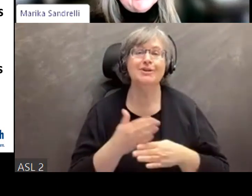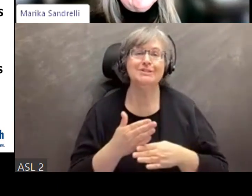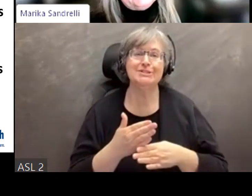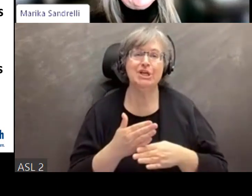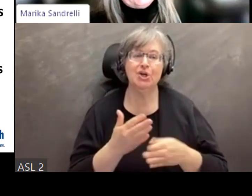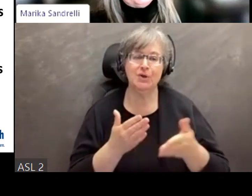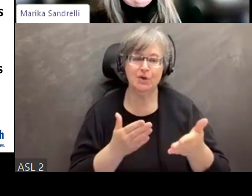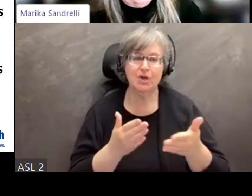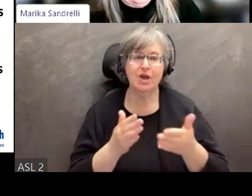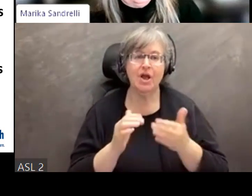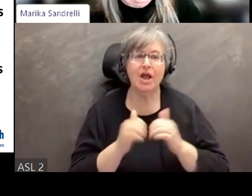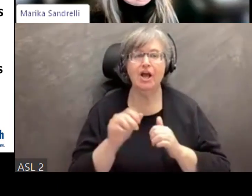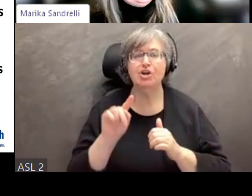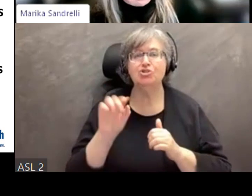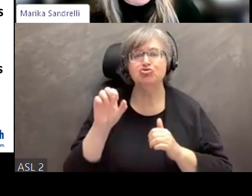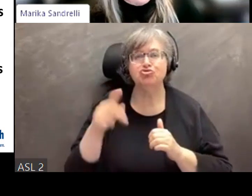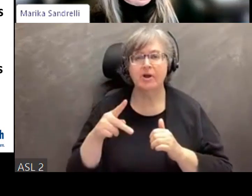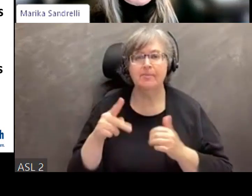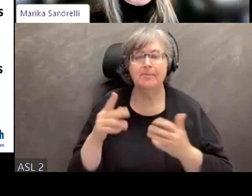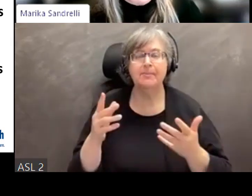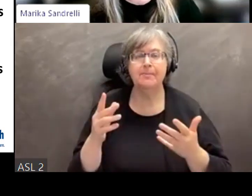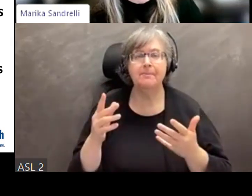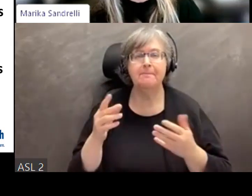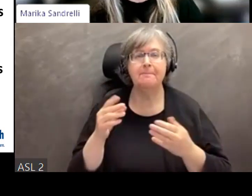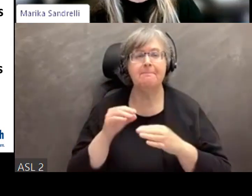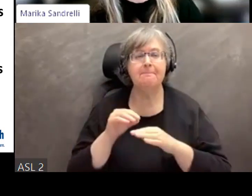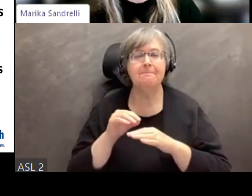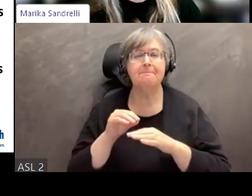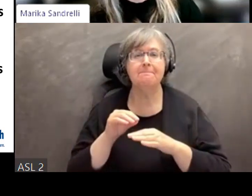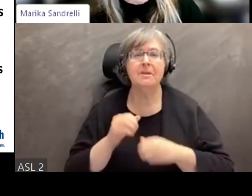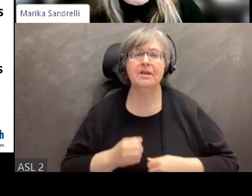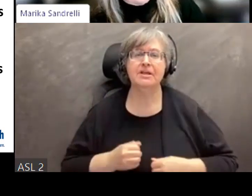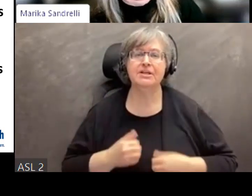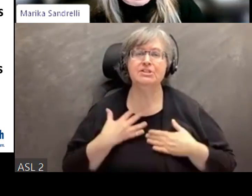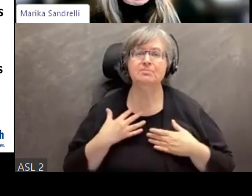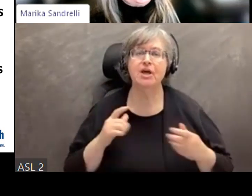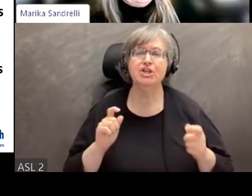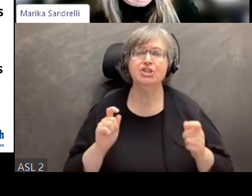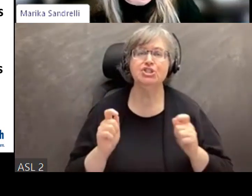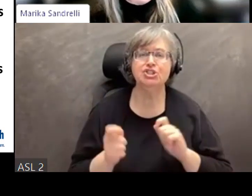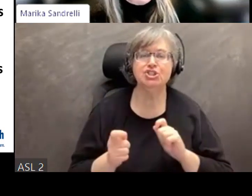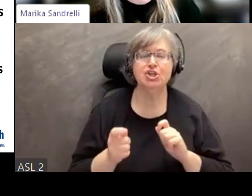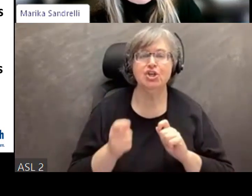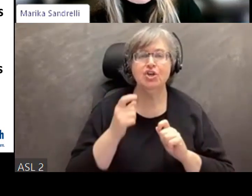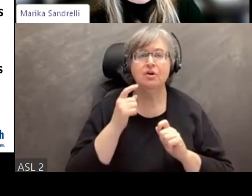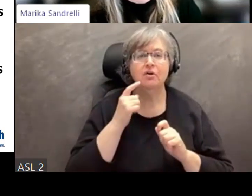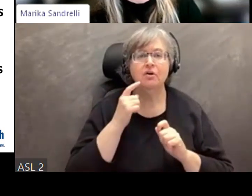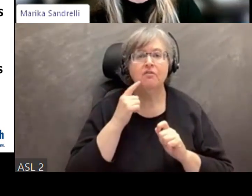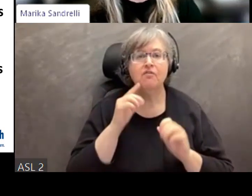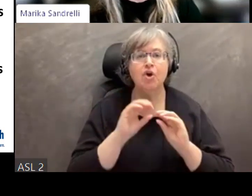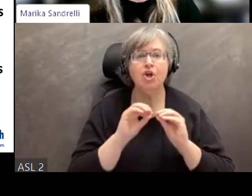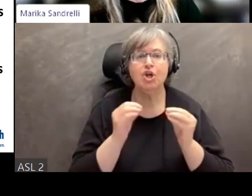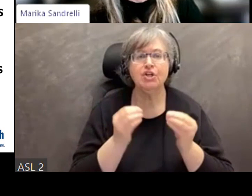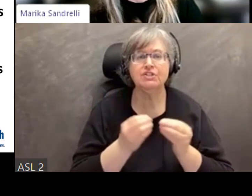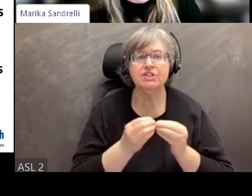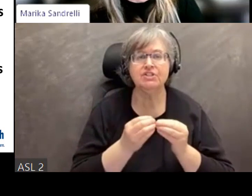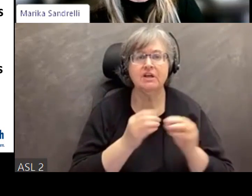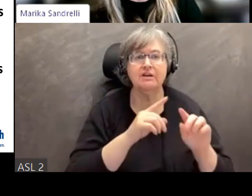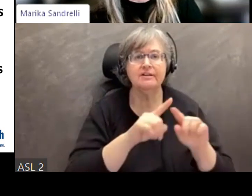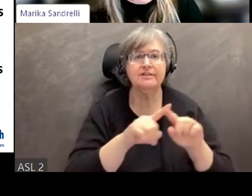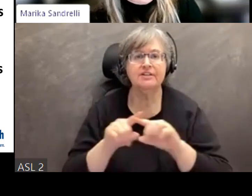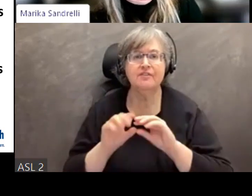like to share with you is how TRIP is inspiring change on